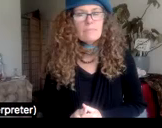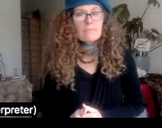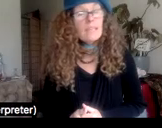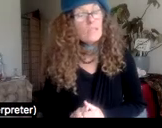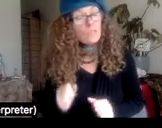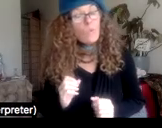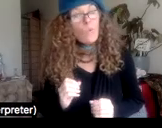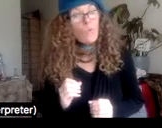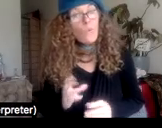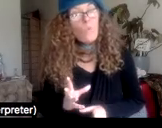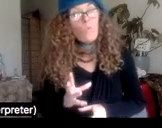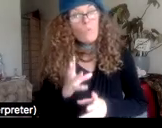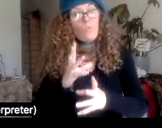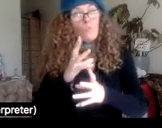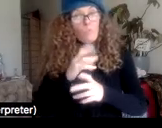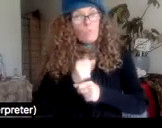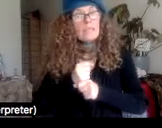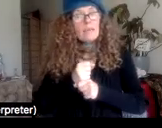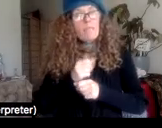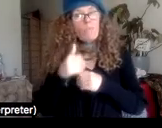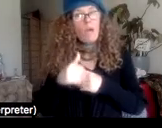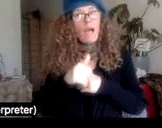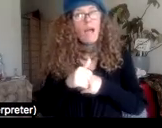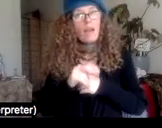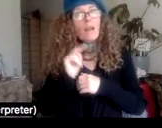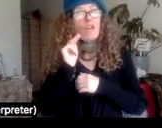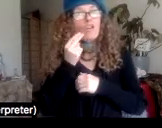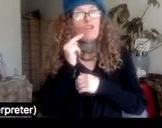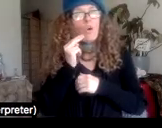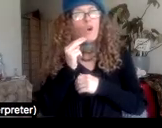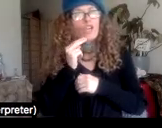So we receive this bread as nourishment for ourselves.